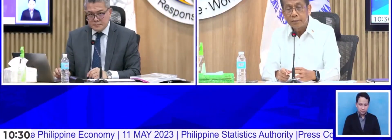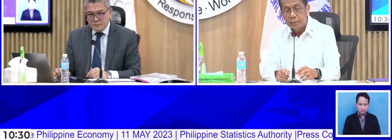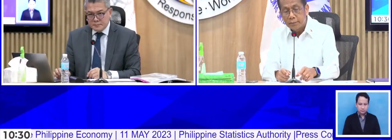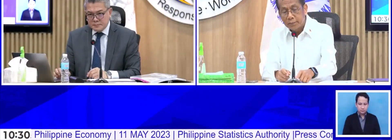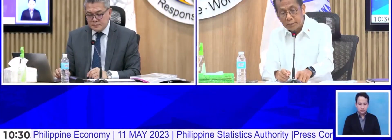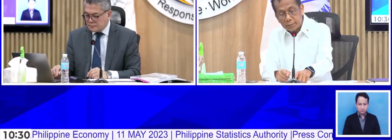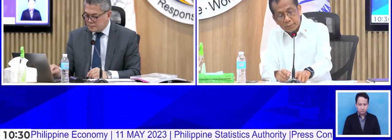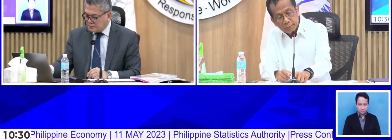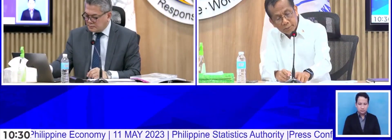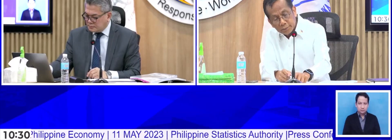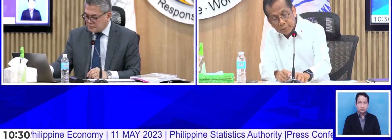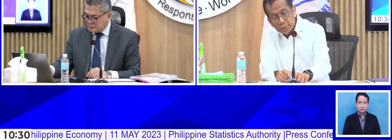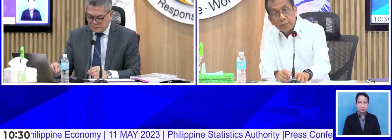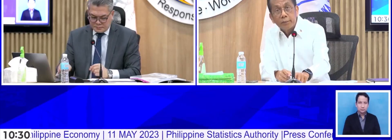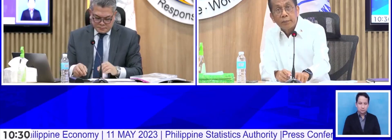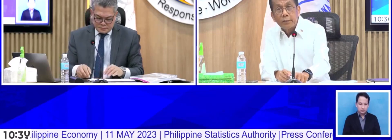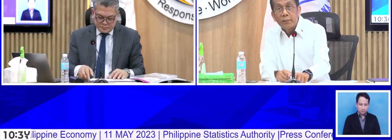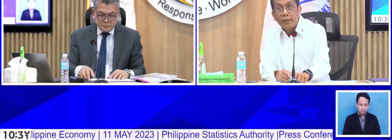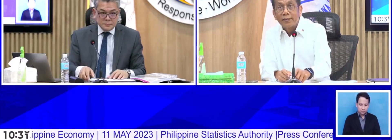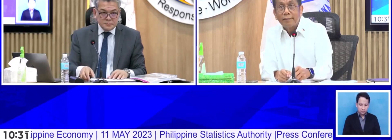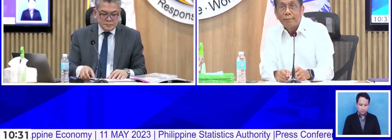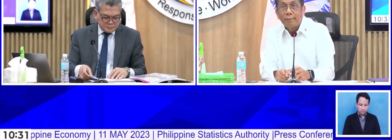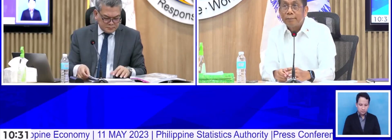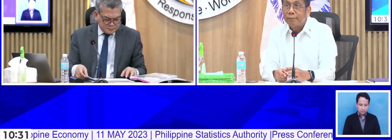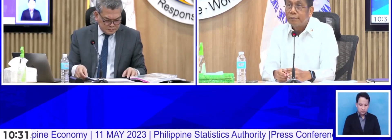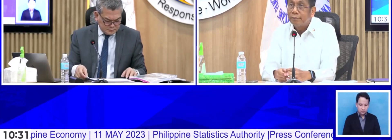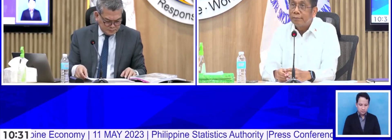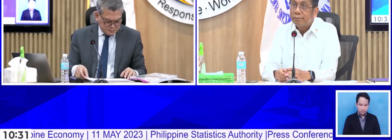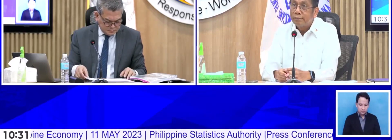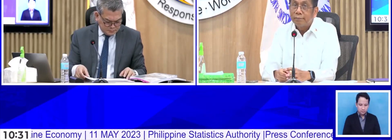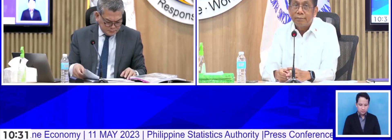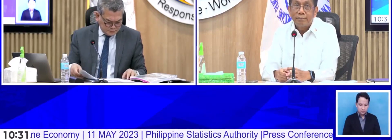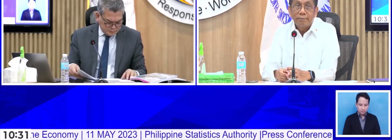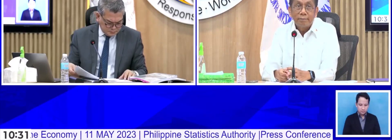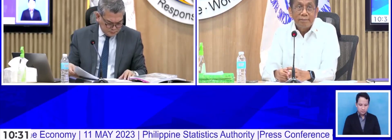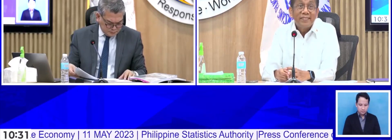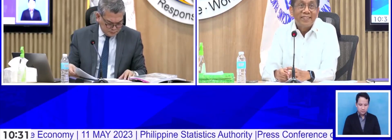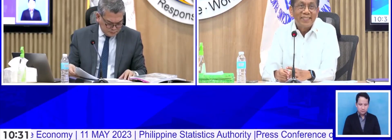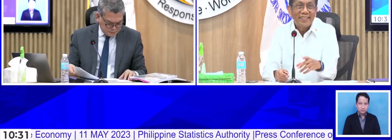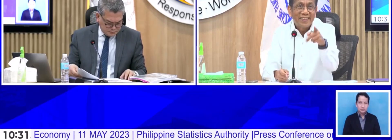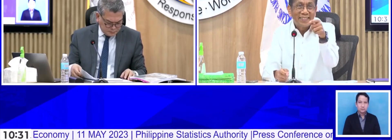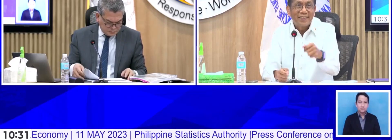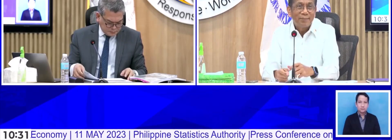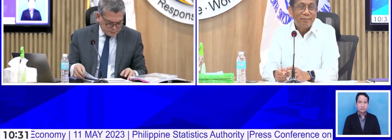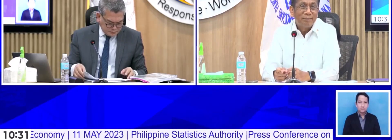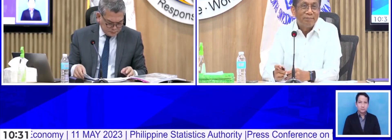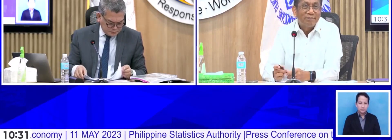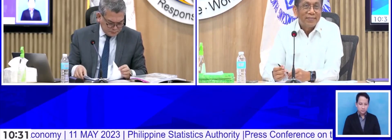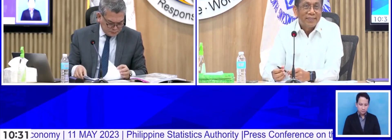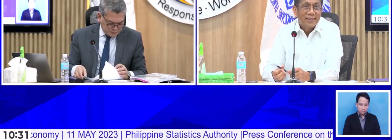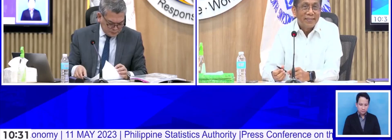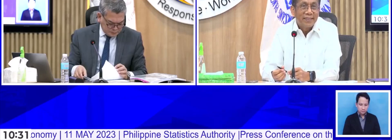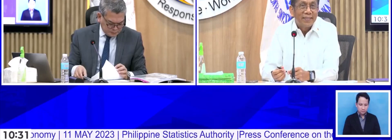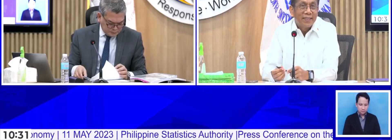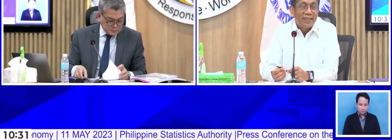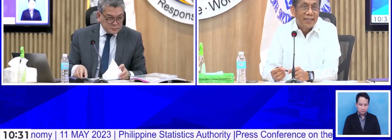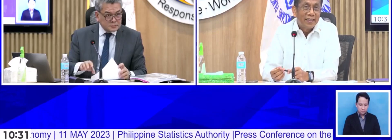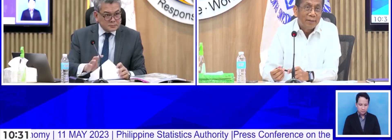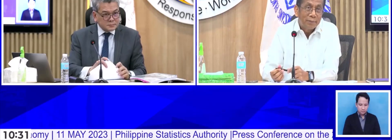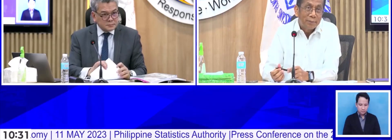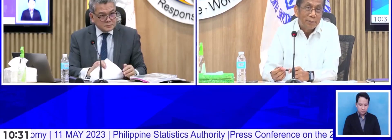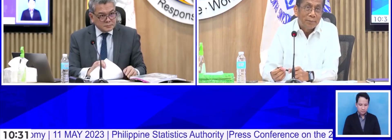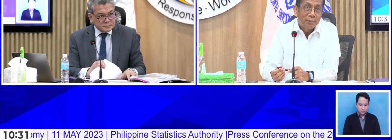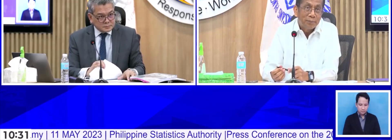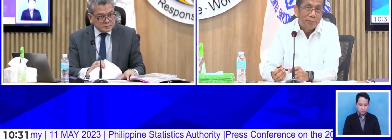Good morning, Gar officials. Sir. Sir, do you have can you